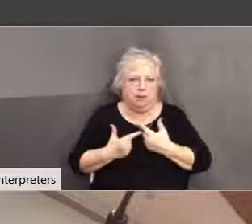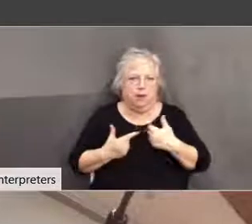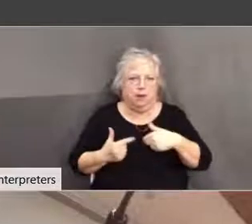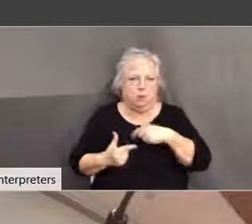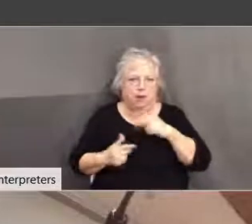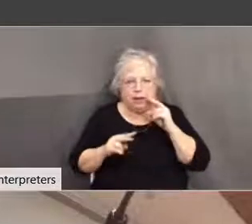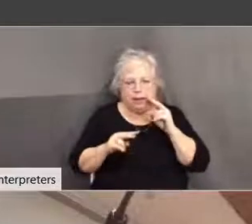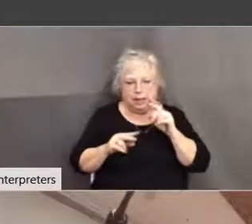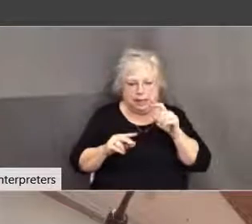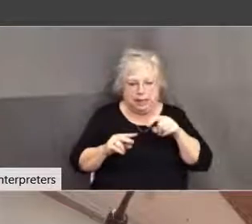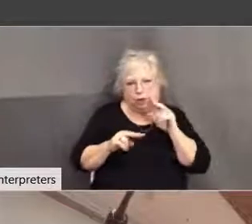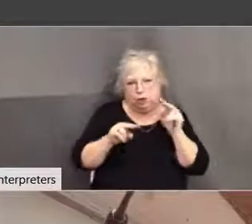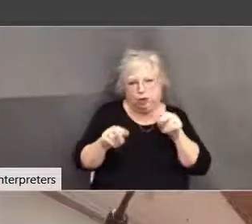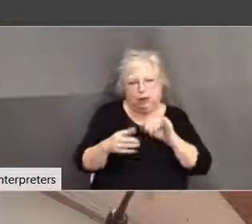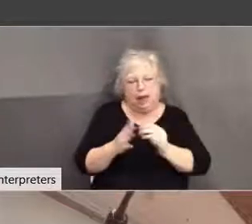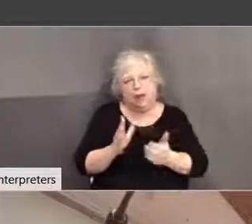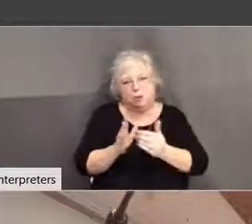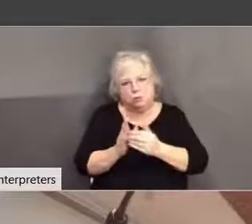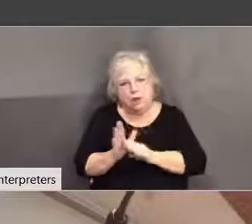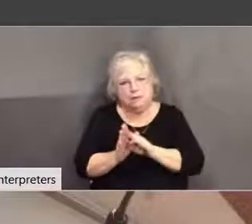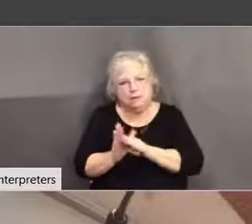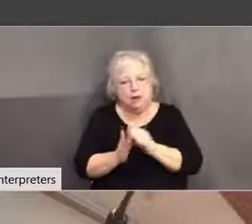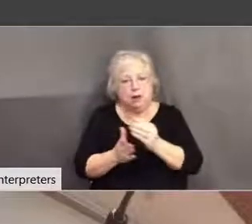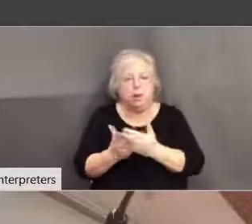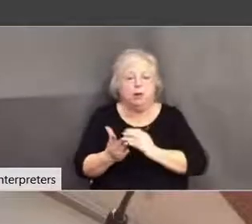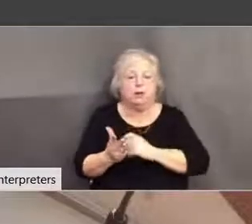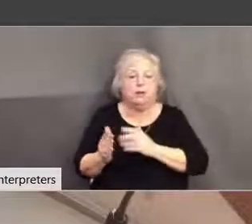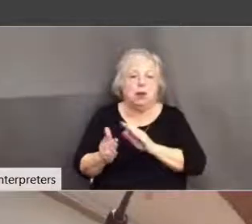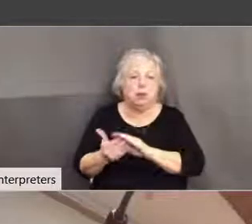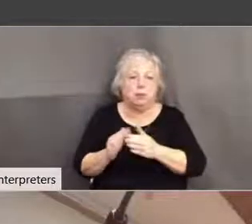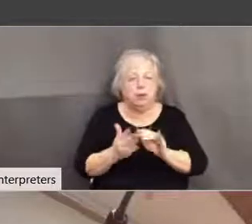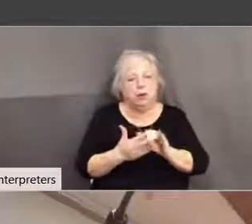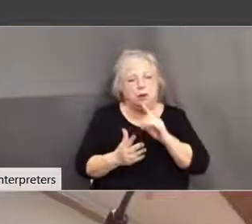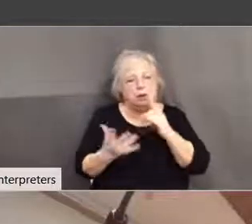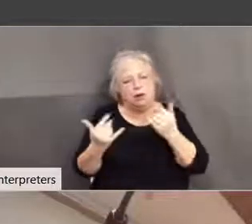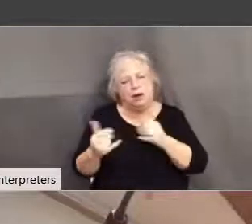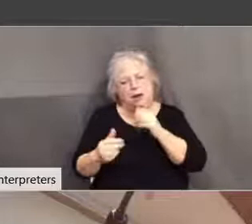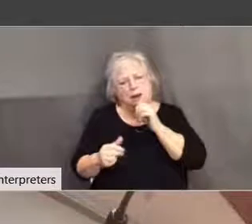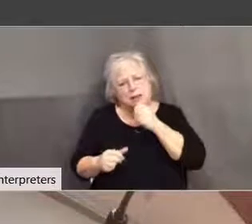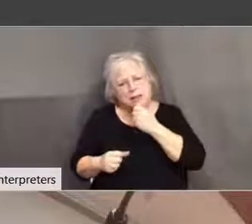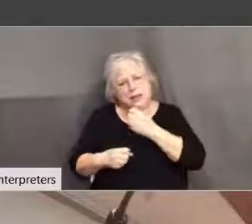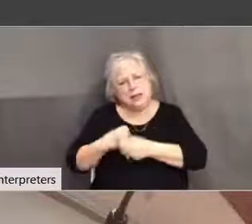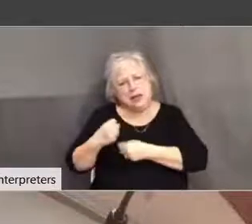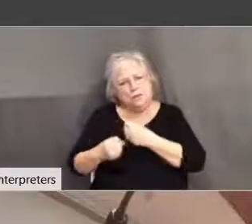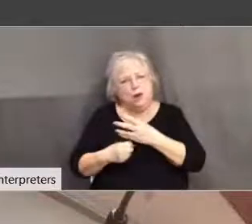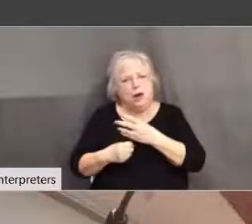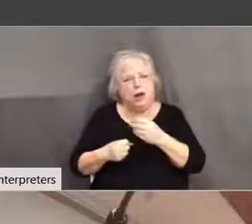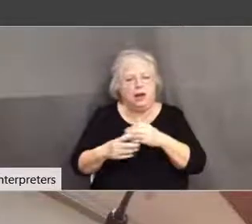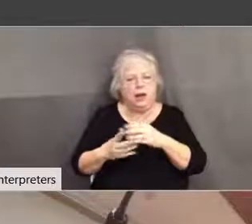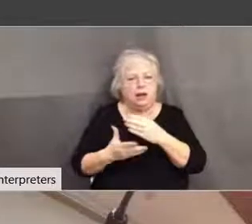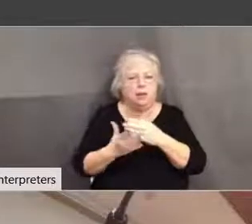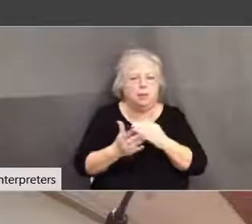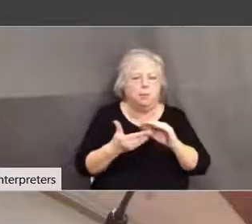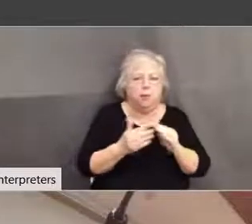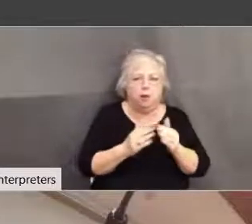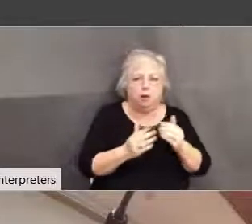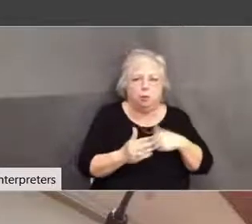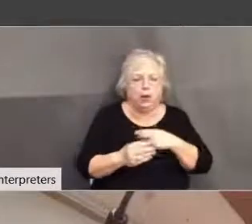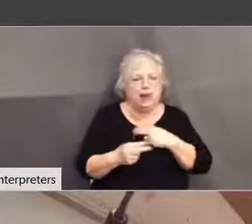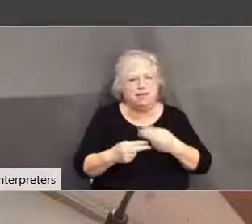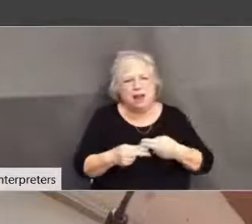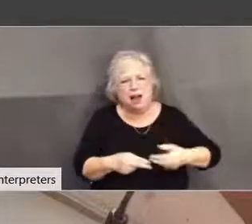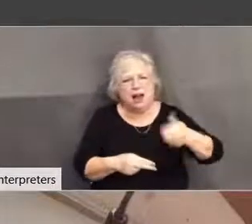policy standpoint as we redevelop parts of our community that are suffering from some of these health problems. In some parts of our community, we have the